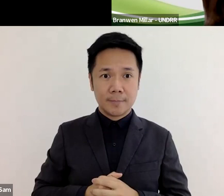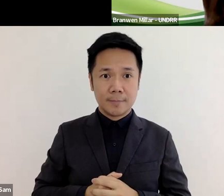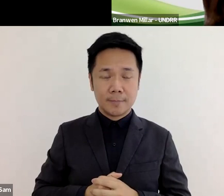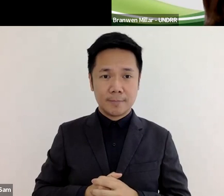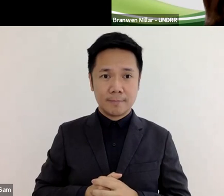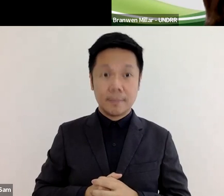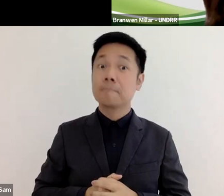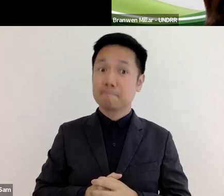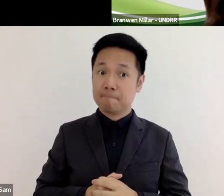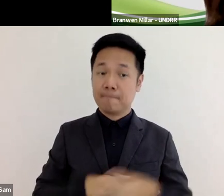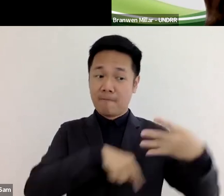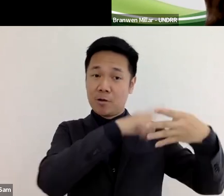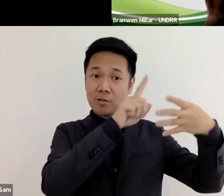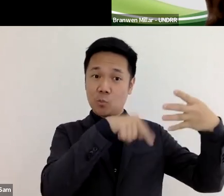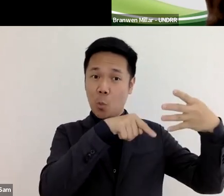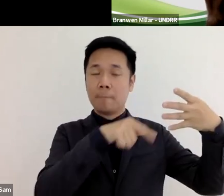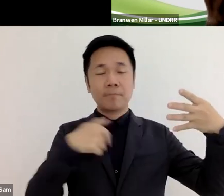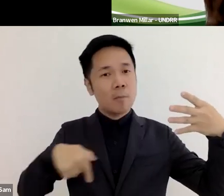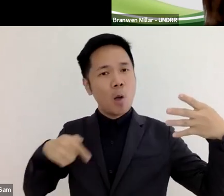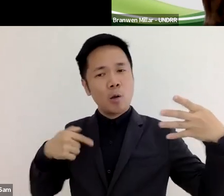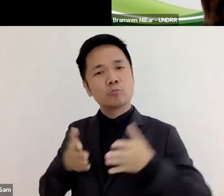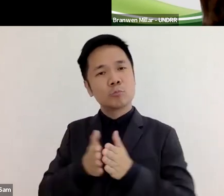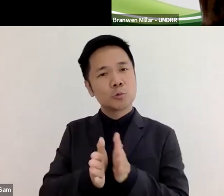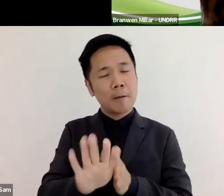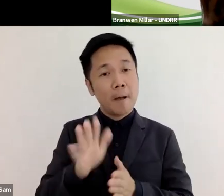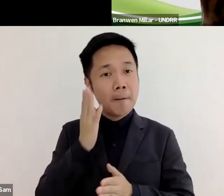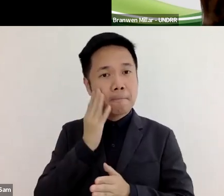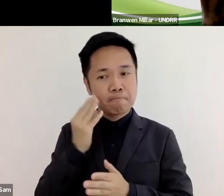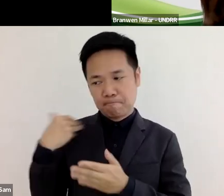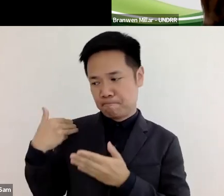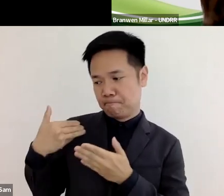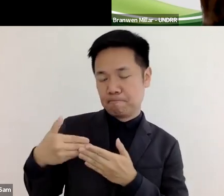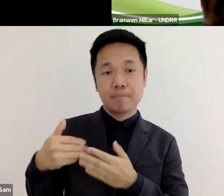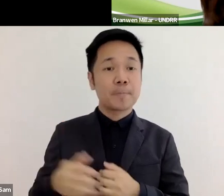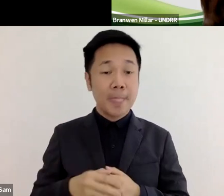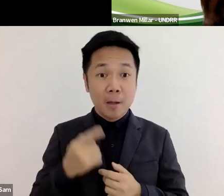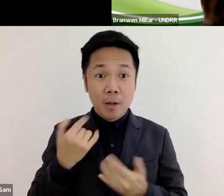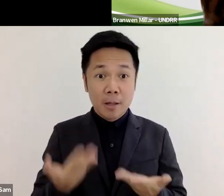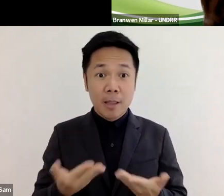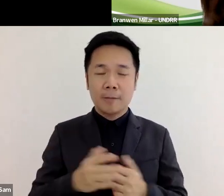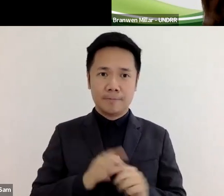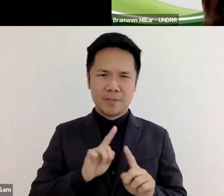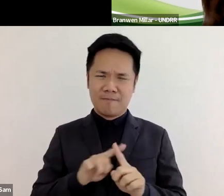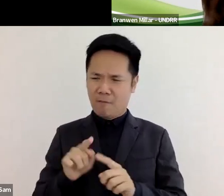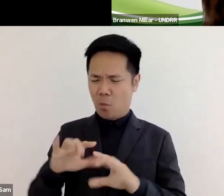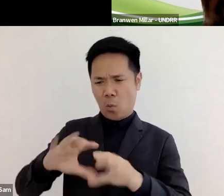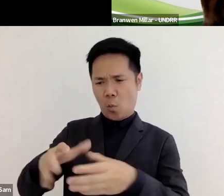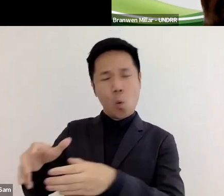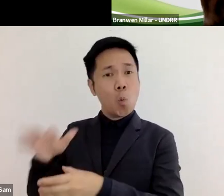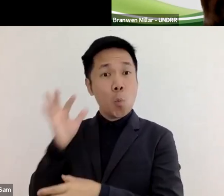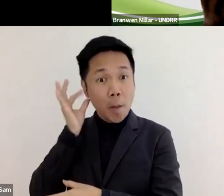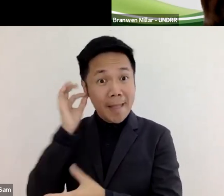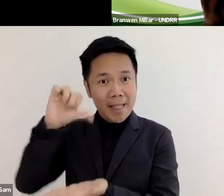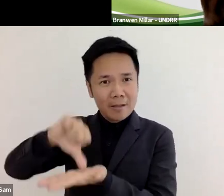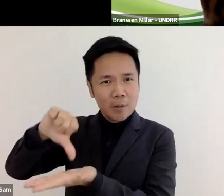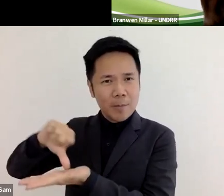regard, and for sharing our experience, I would like to say a remarkable number of women in Iran